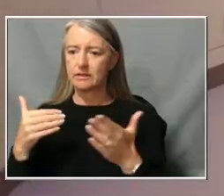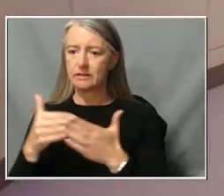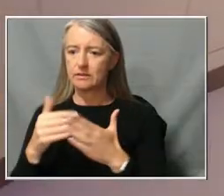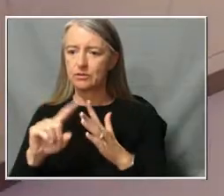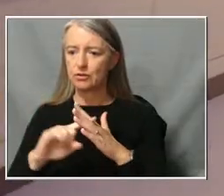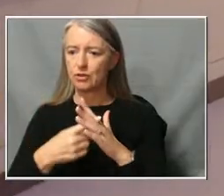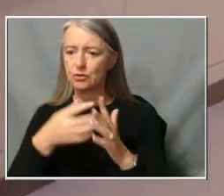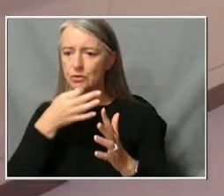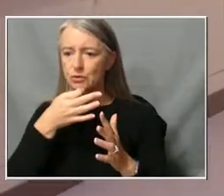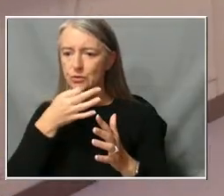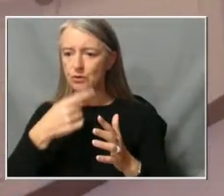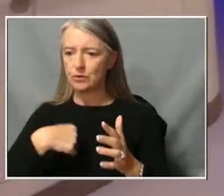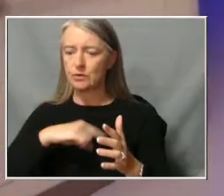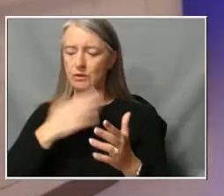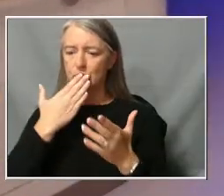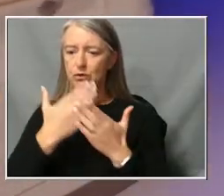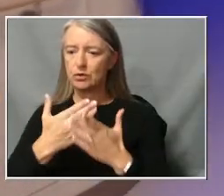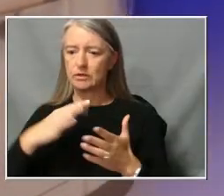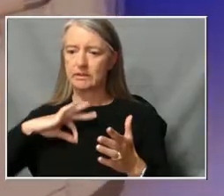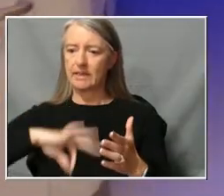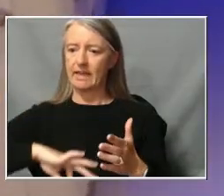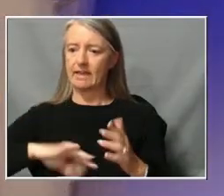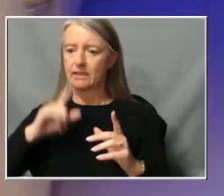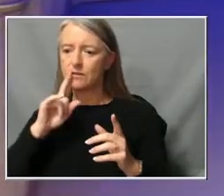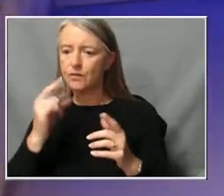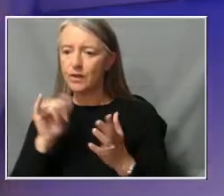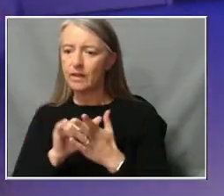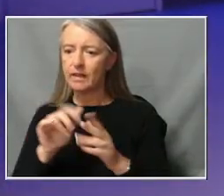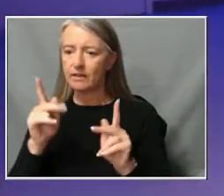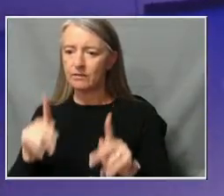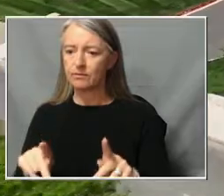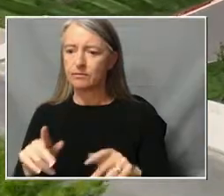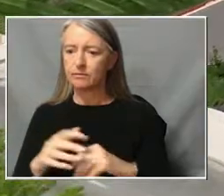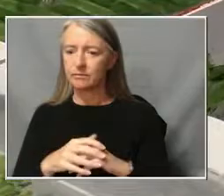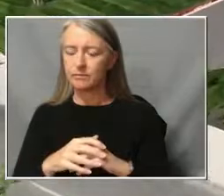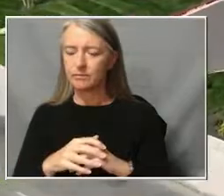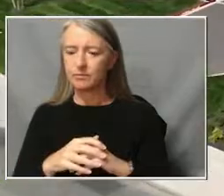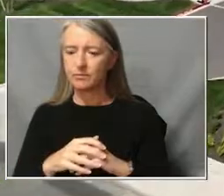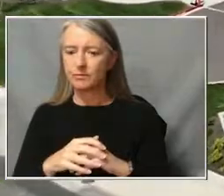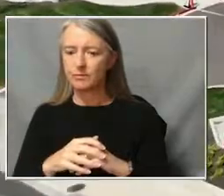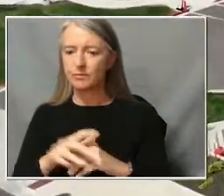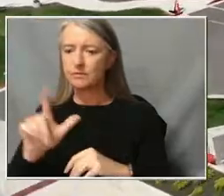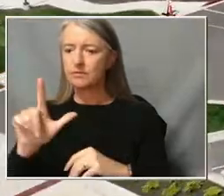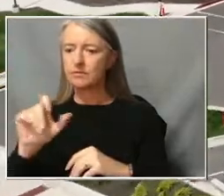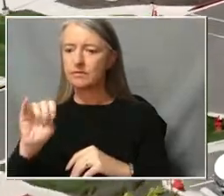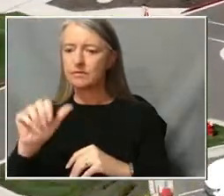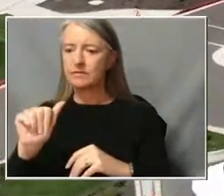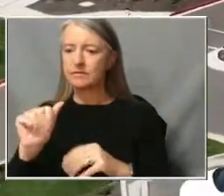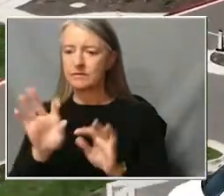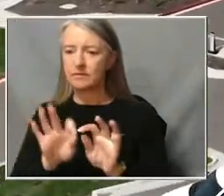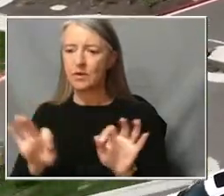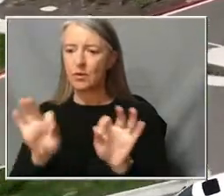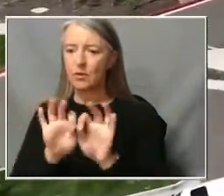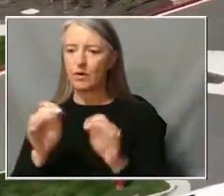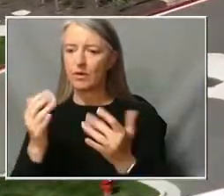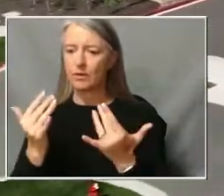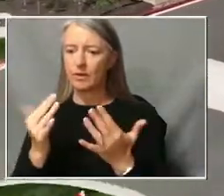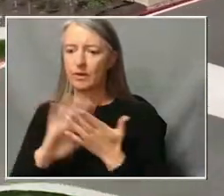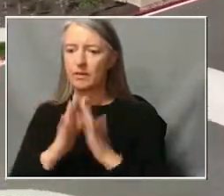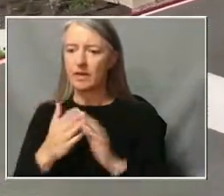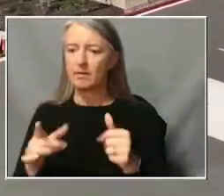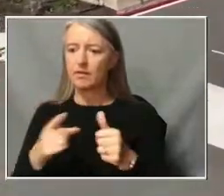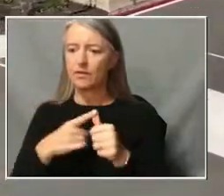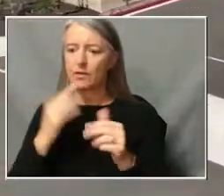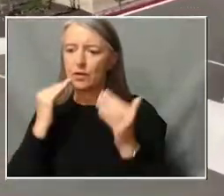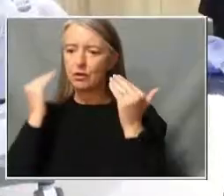I thought she would be a great candidate that could have significant advantages in her case. For Lisa, it was worth the wait. She became the first